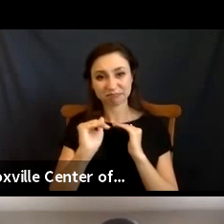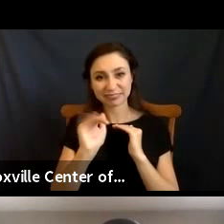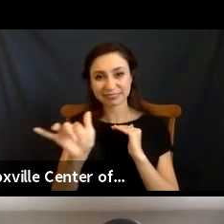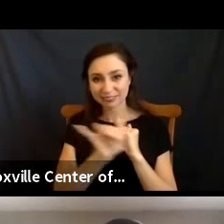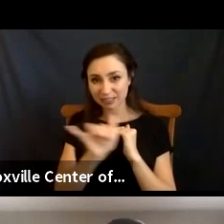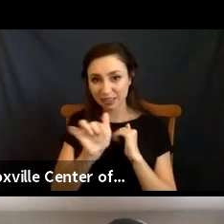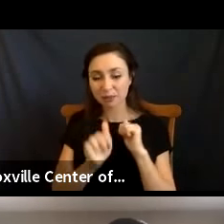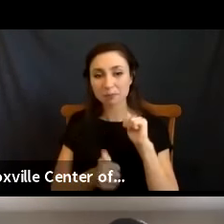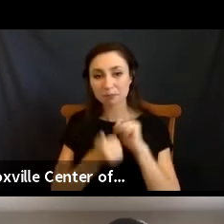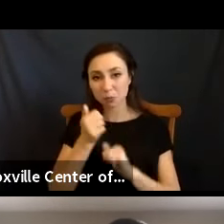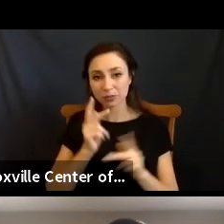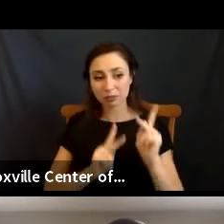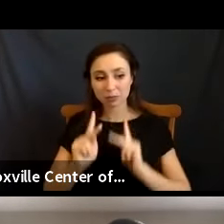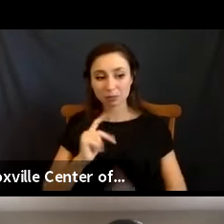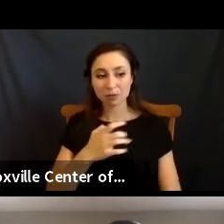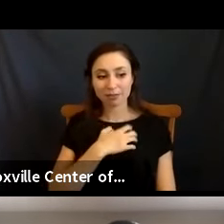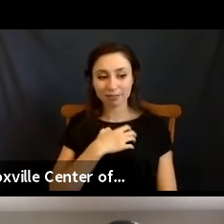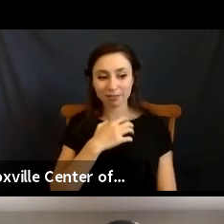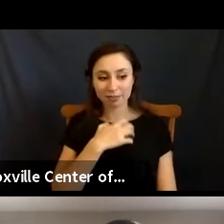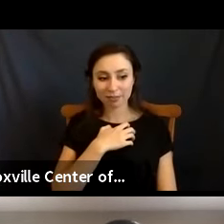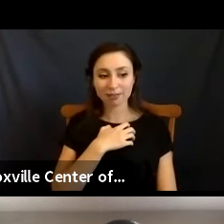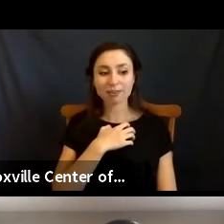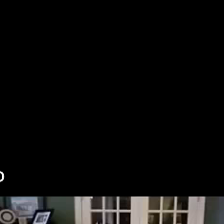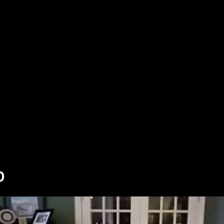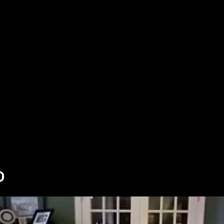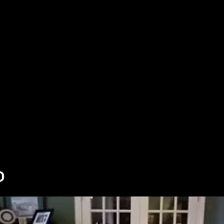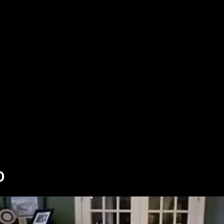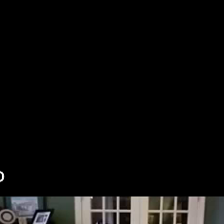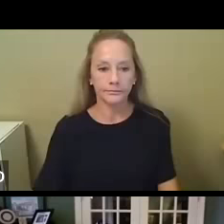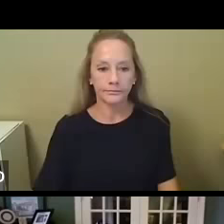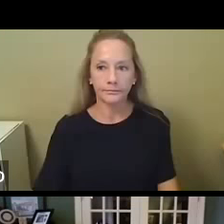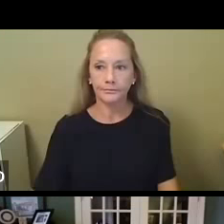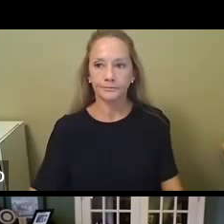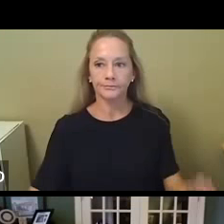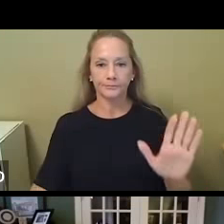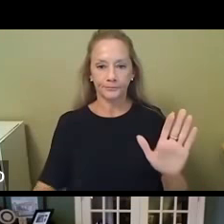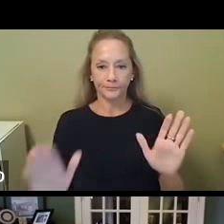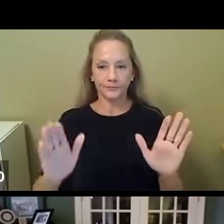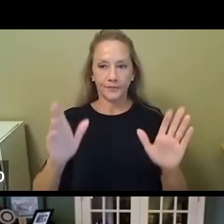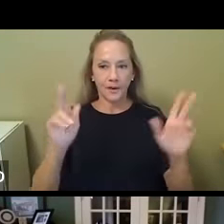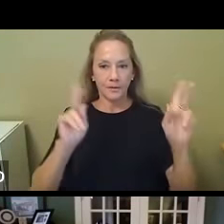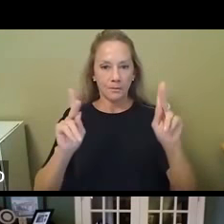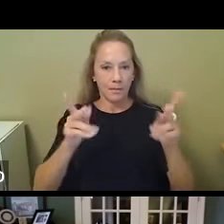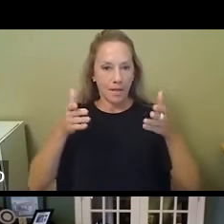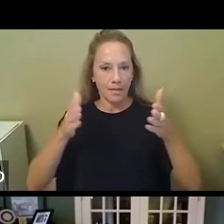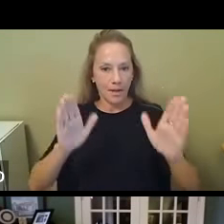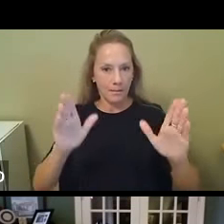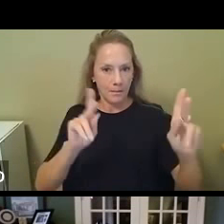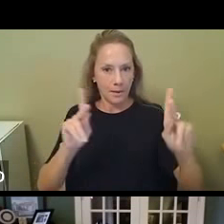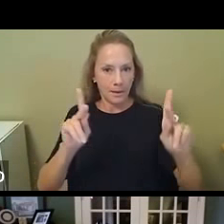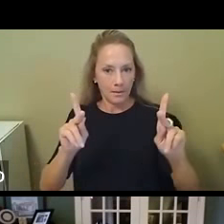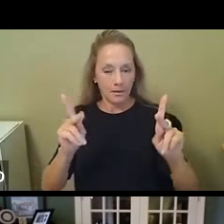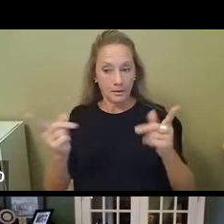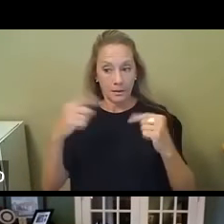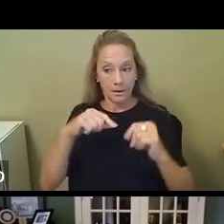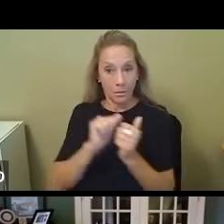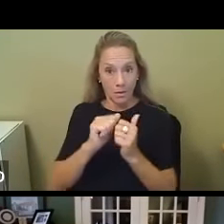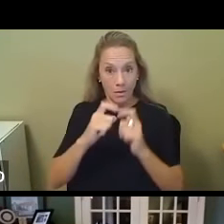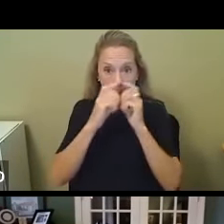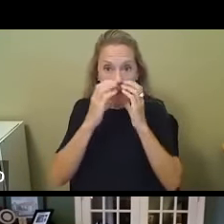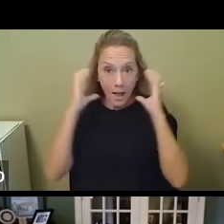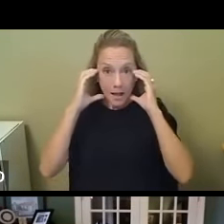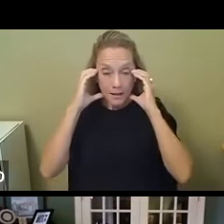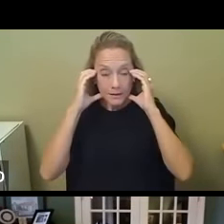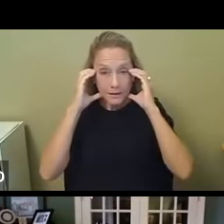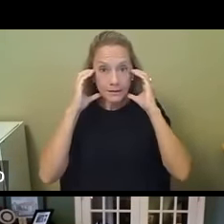Mostly people complaining about businesses who are letting people in with masks on, and sometimes complaining